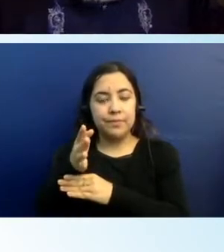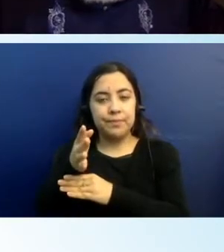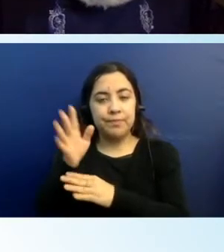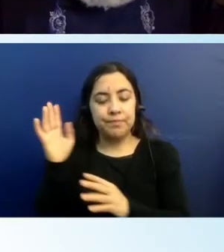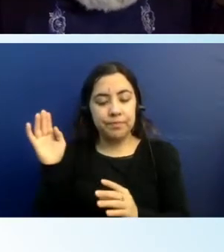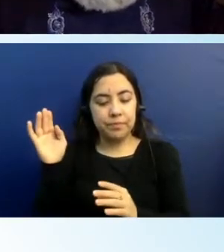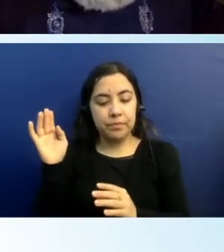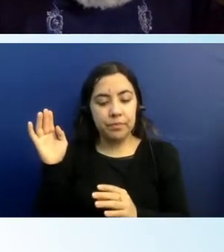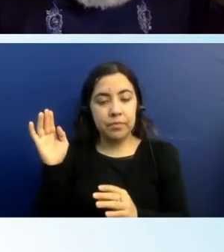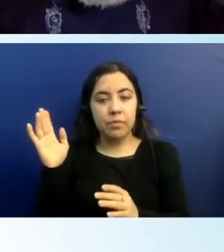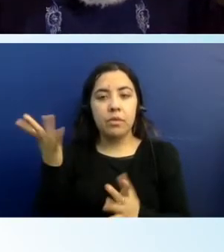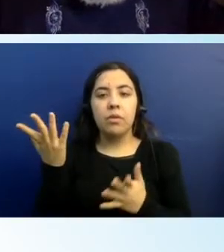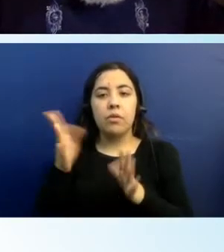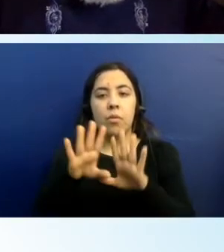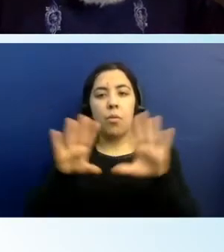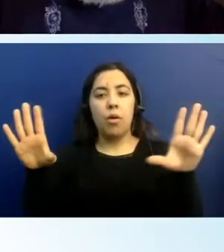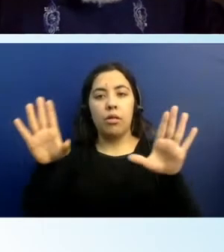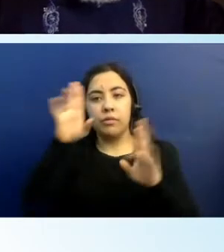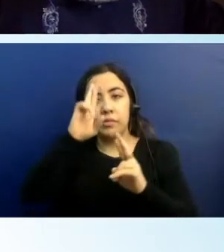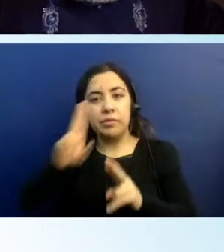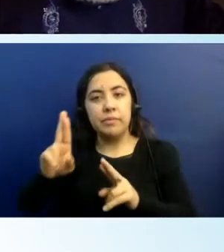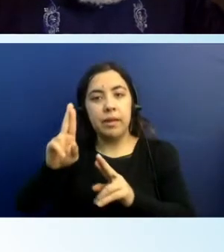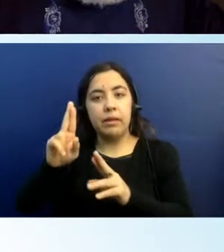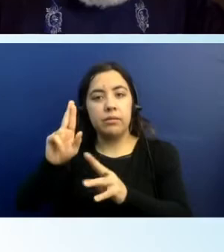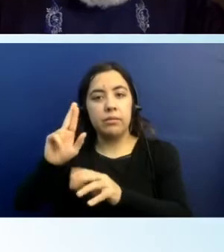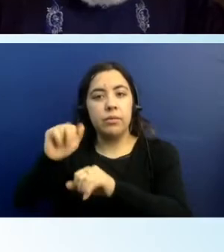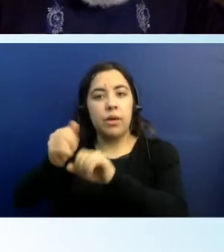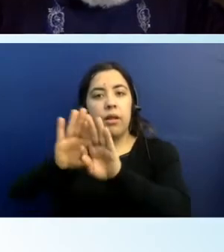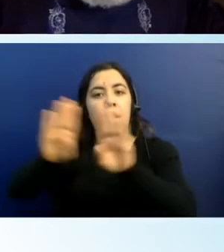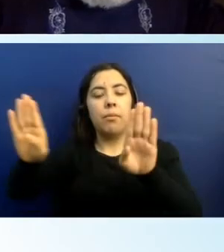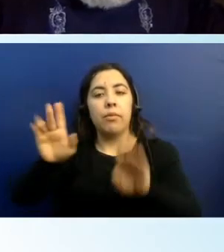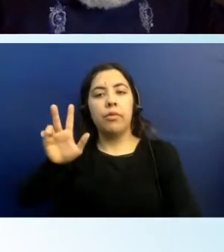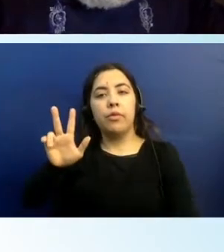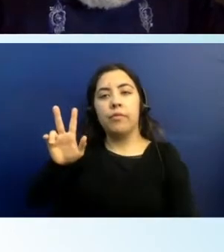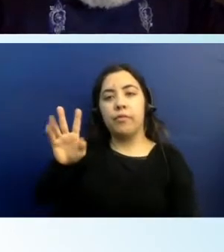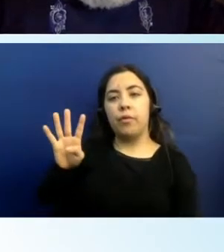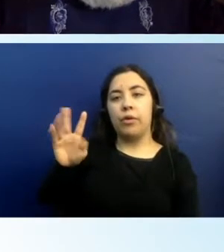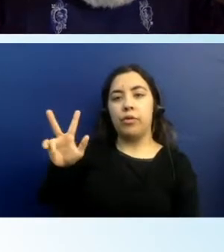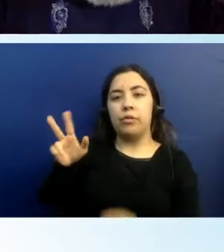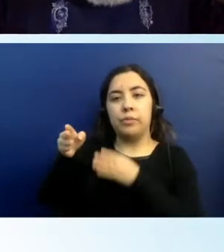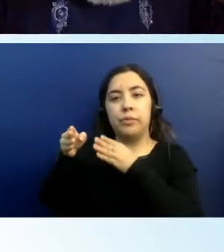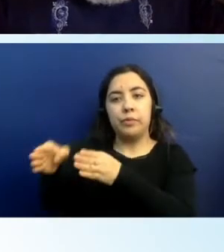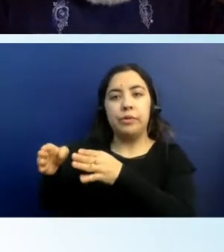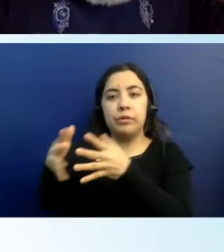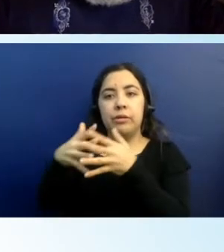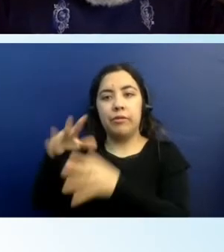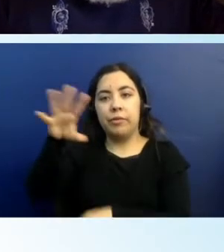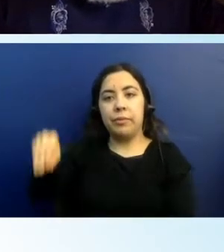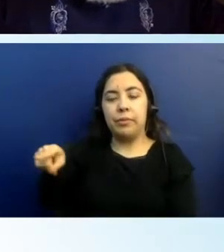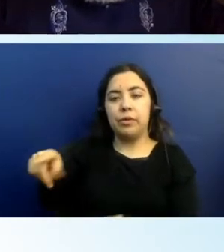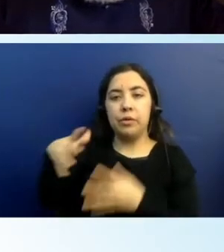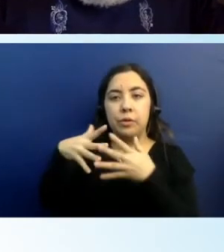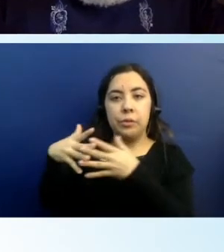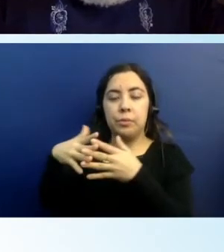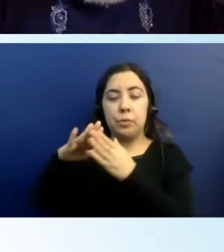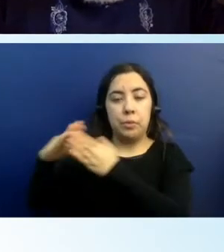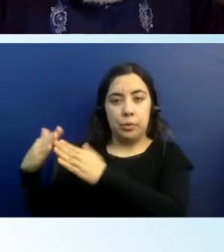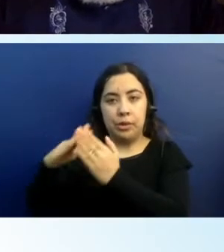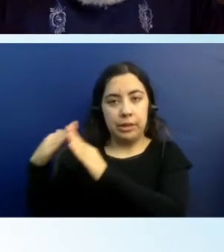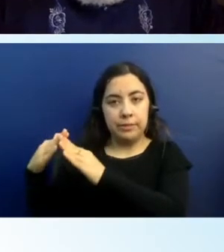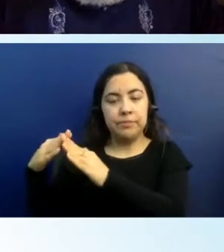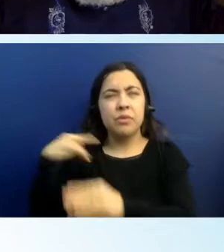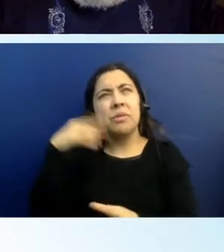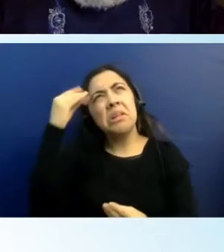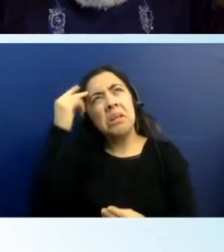the Wall of Respect went up on 43rd Street in the African American community. And if we think about everything that was happening